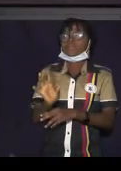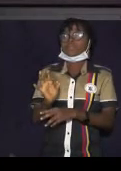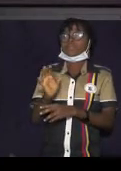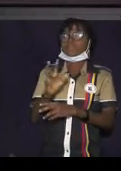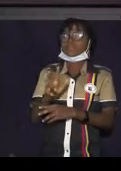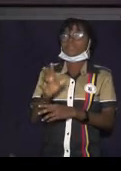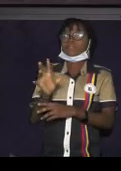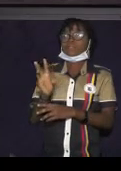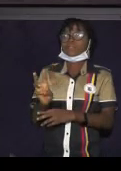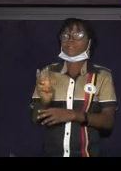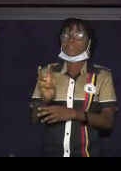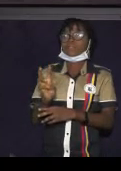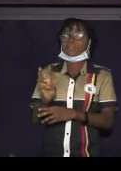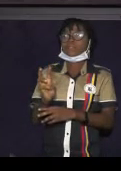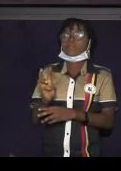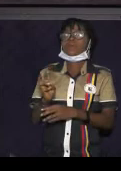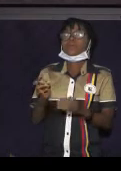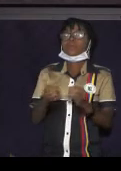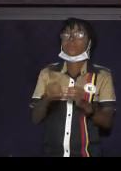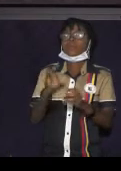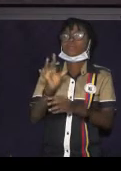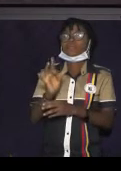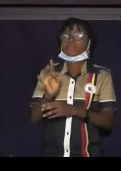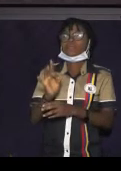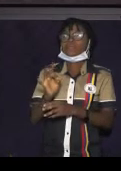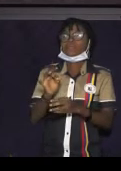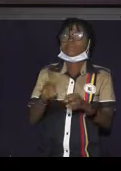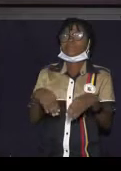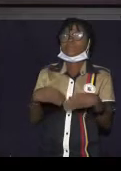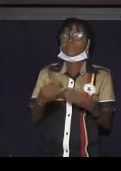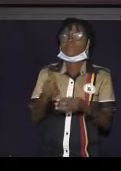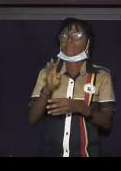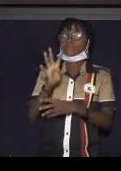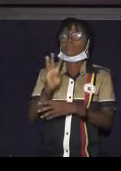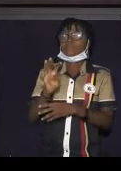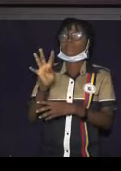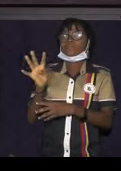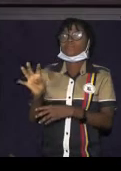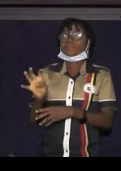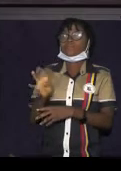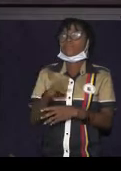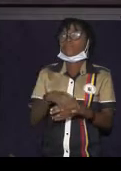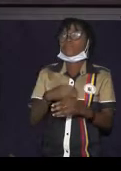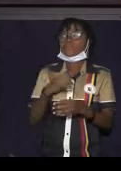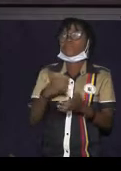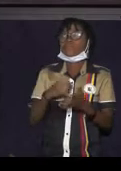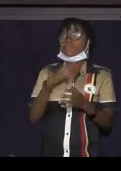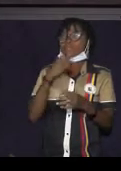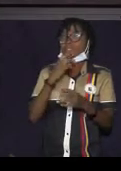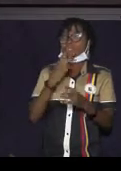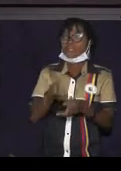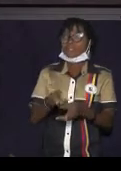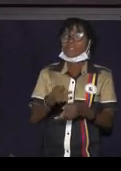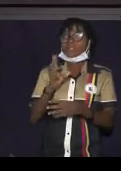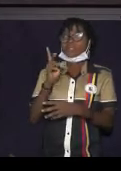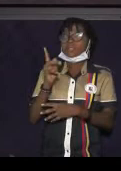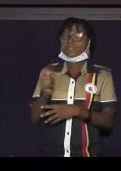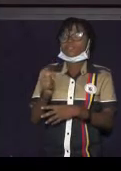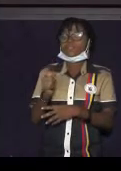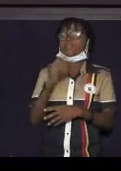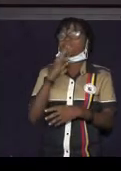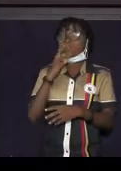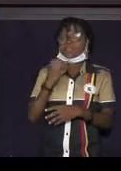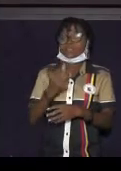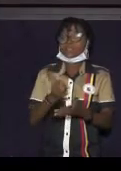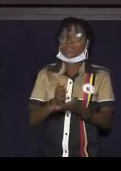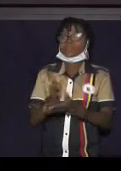is 36. 36 plus 8, that should give us 44. And 44 is the answer, and that means T is the correct